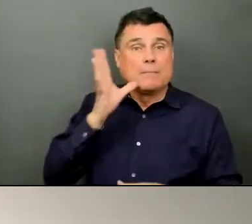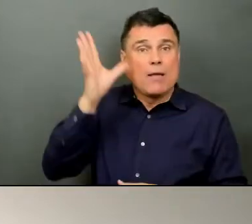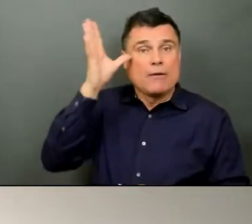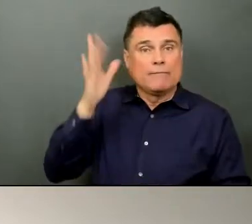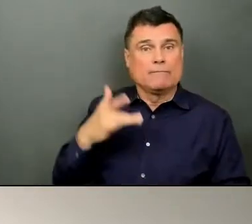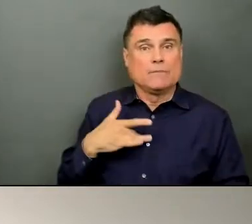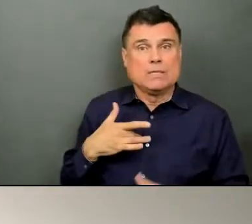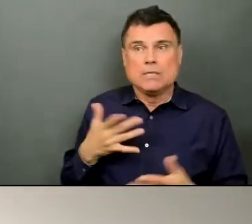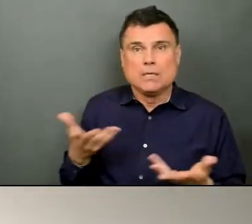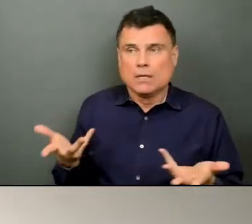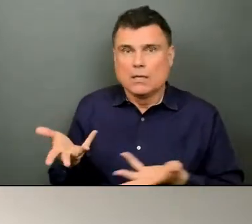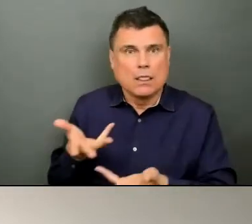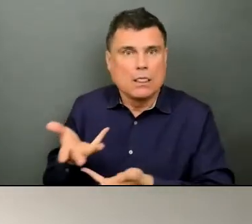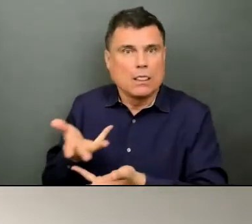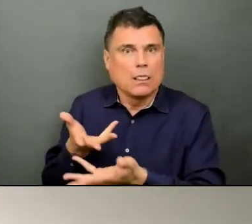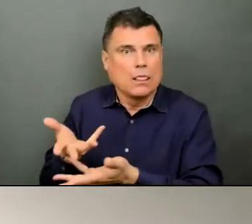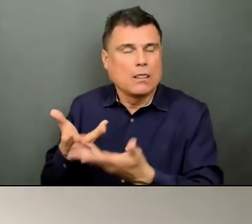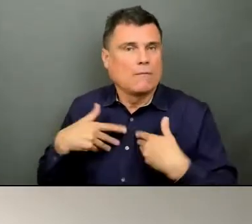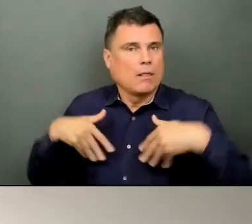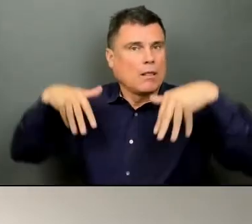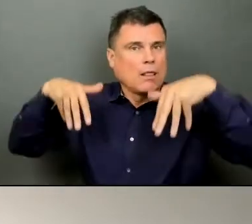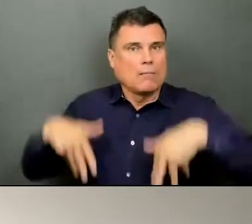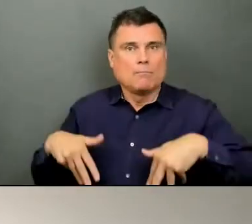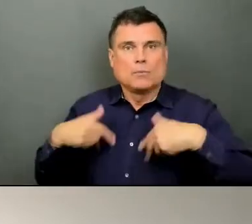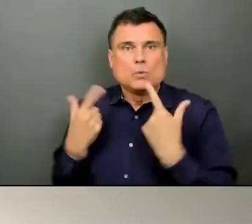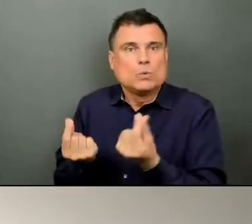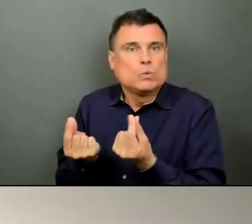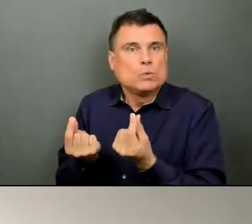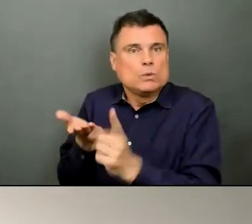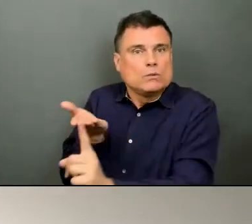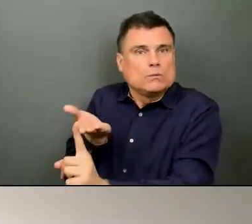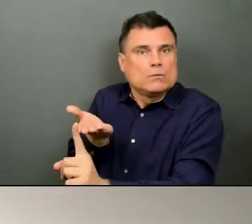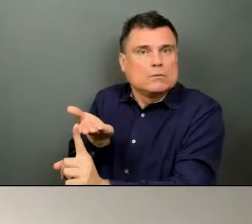and understanding the full risk that